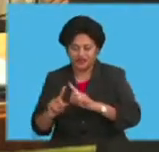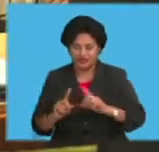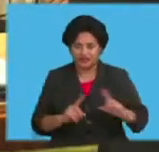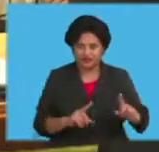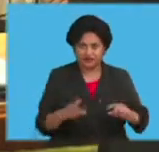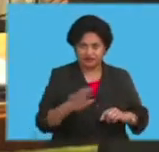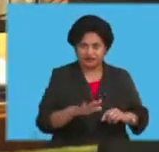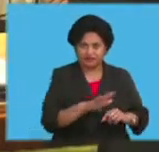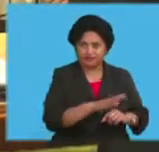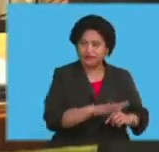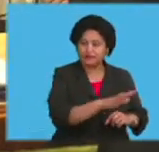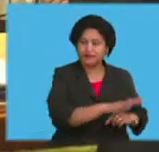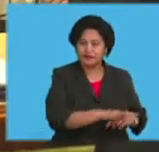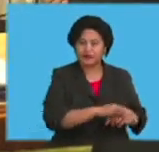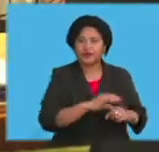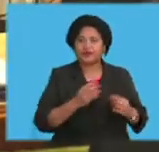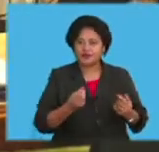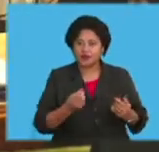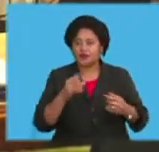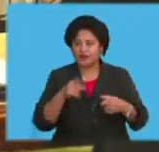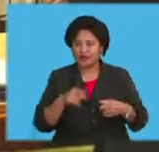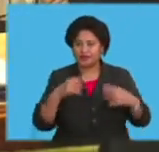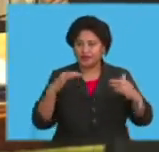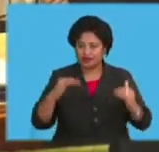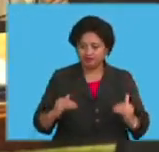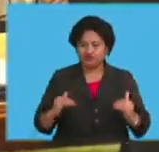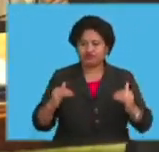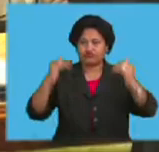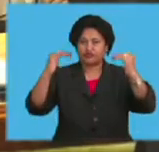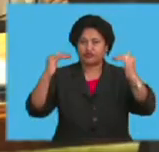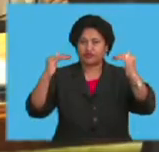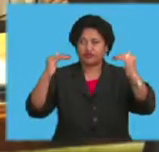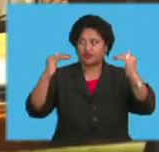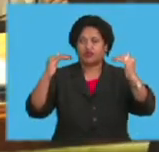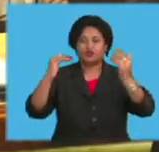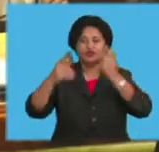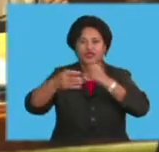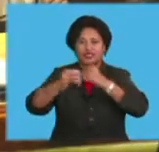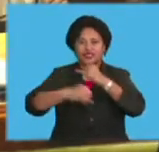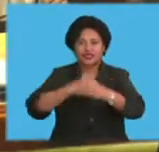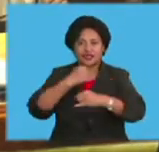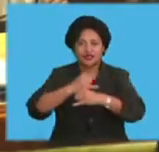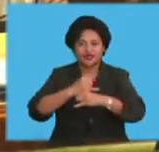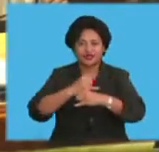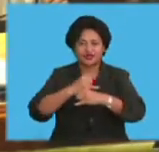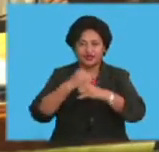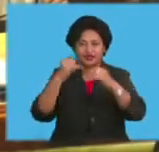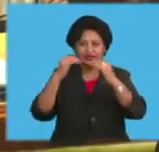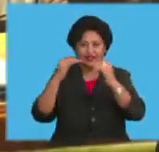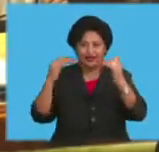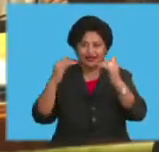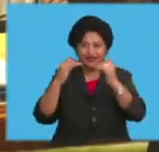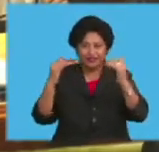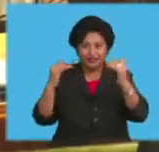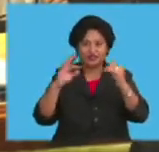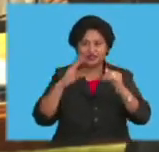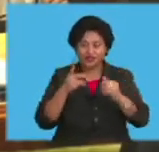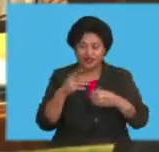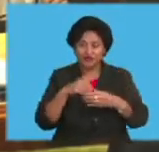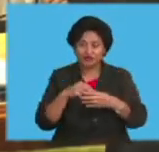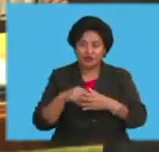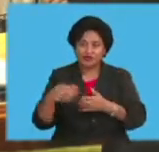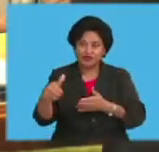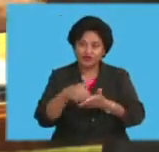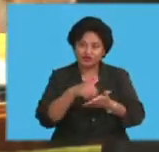these MSMEs into the international trade and global value chains include the procurement of